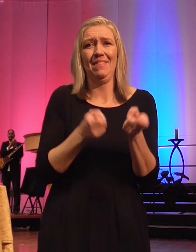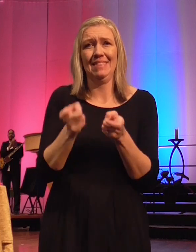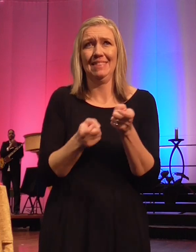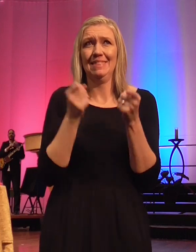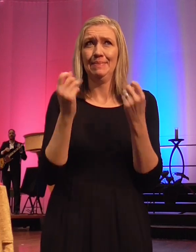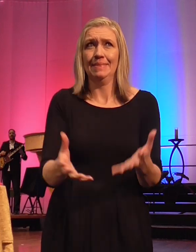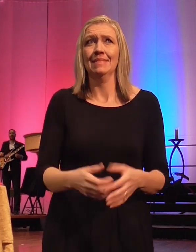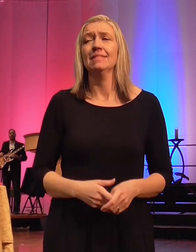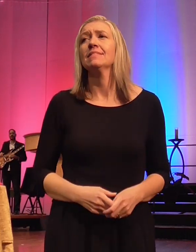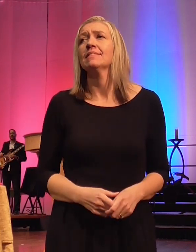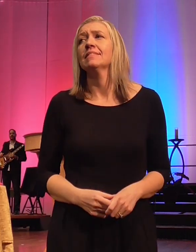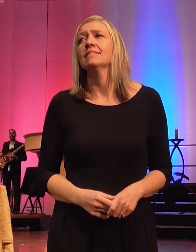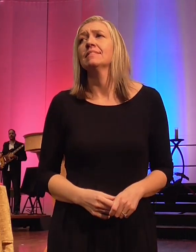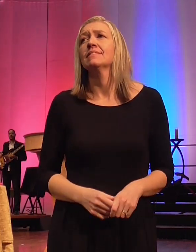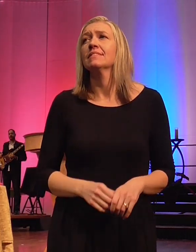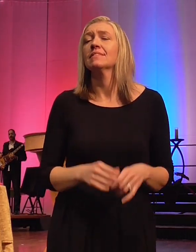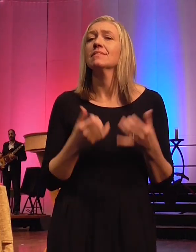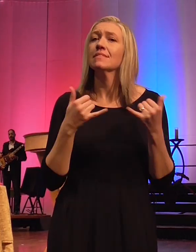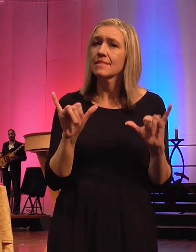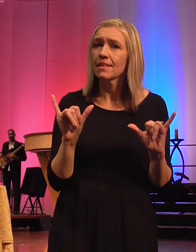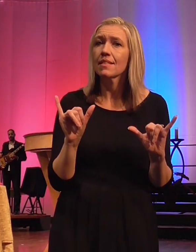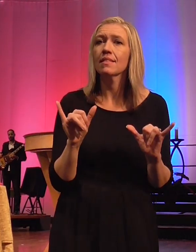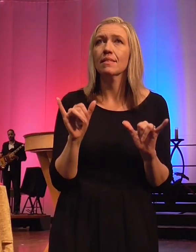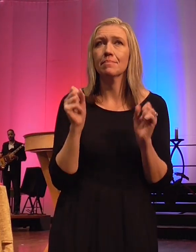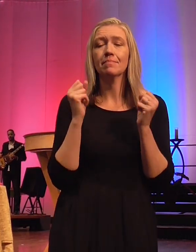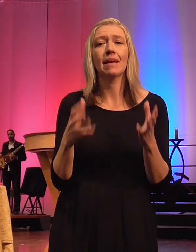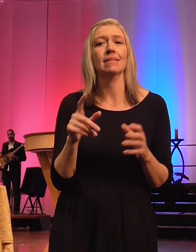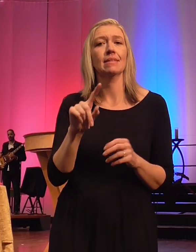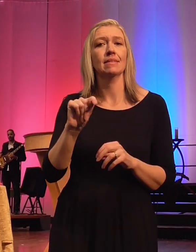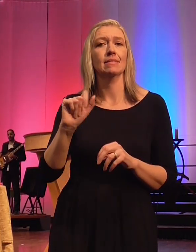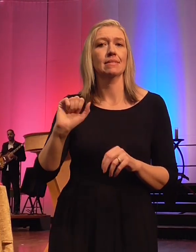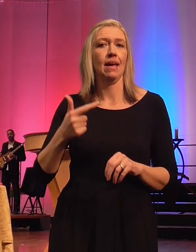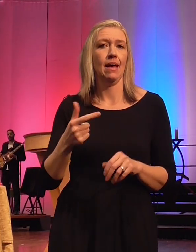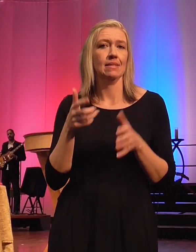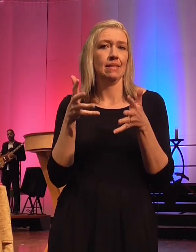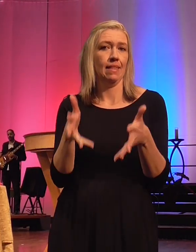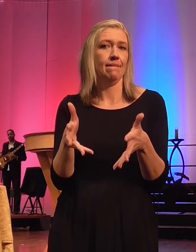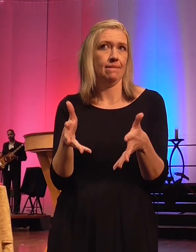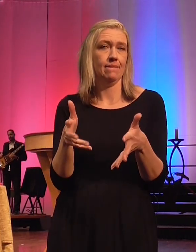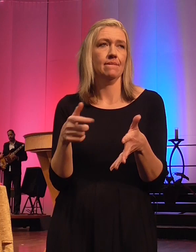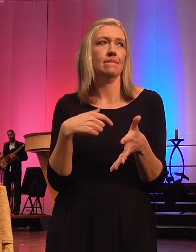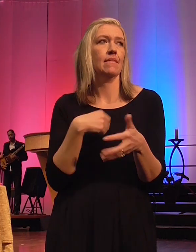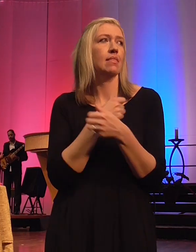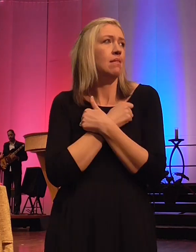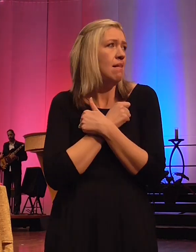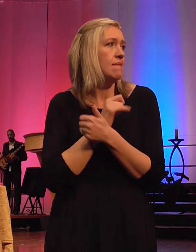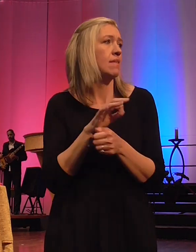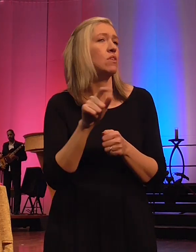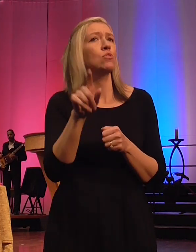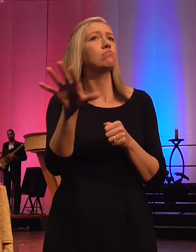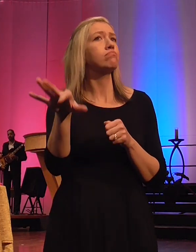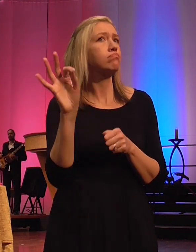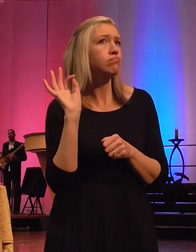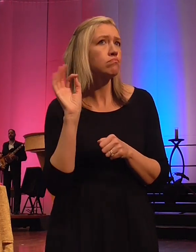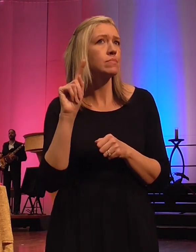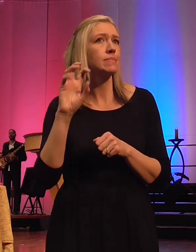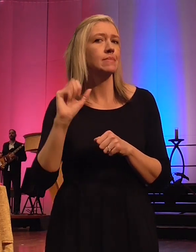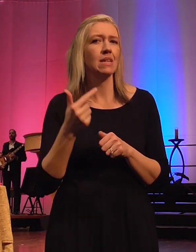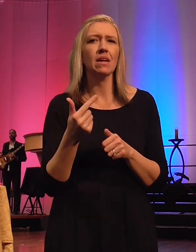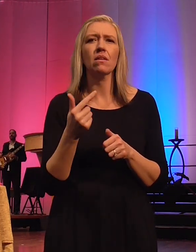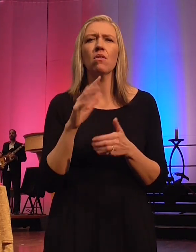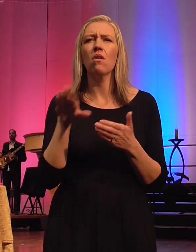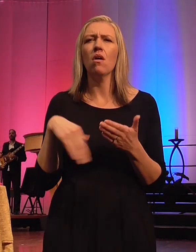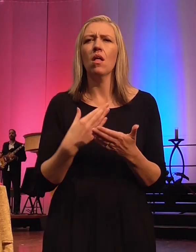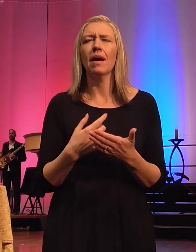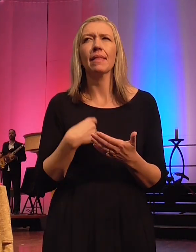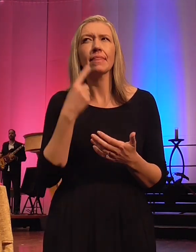We do still have lots of tags left, so we'd love you to take a tag, and all of them are,